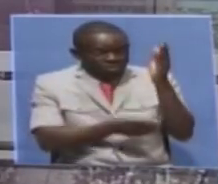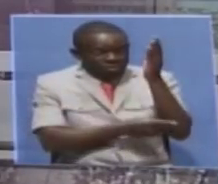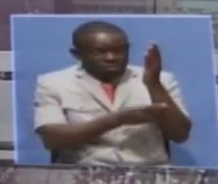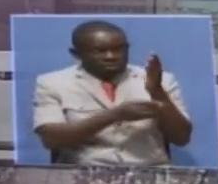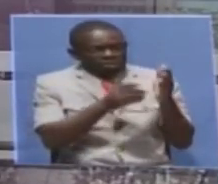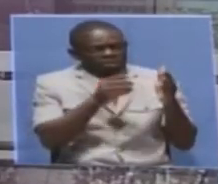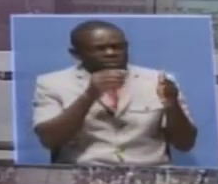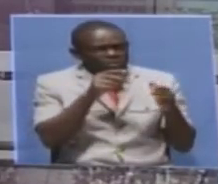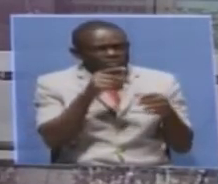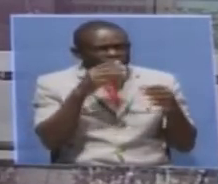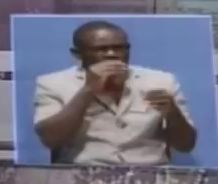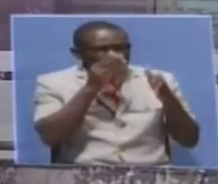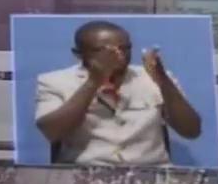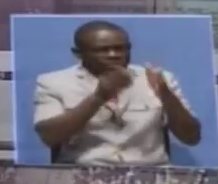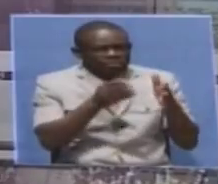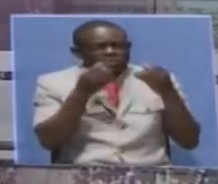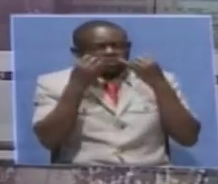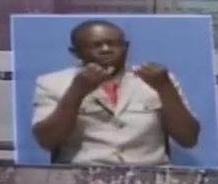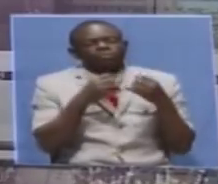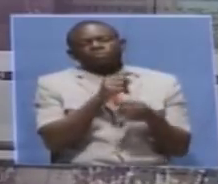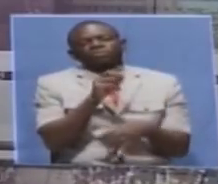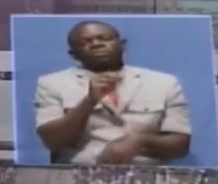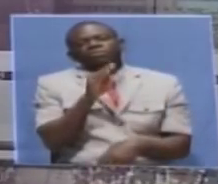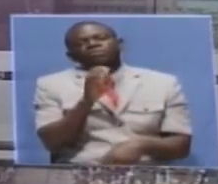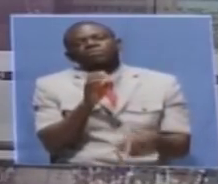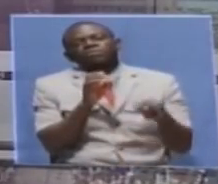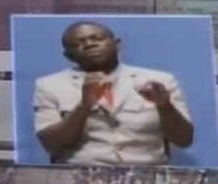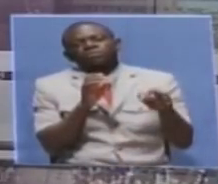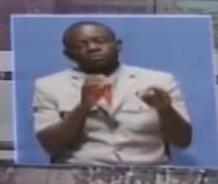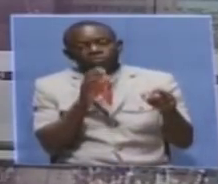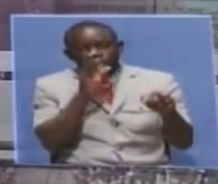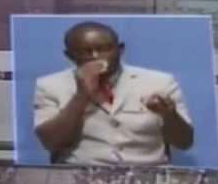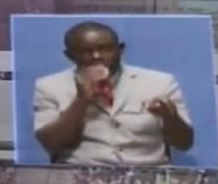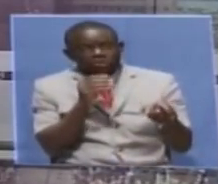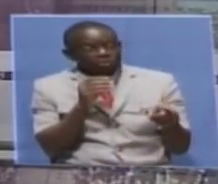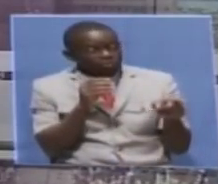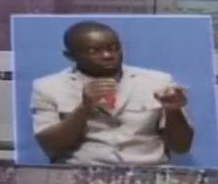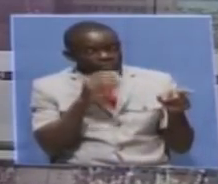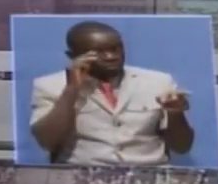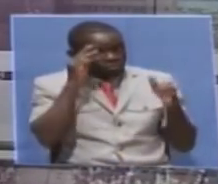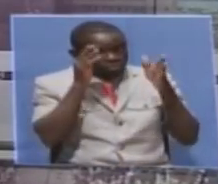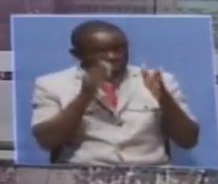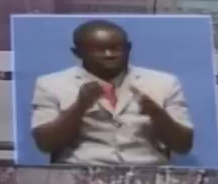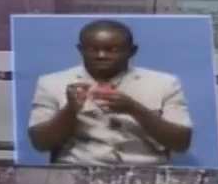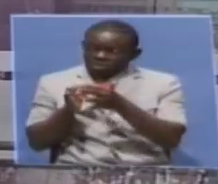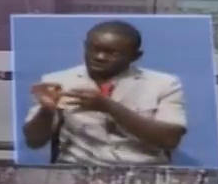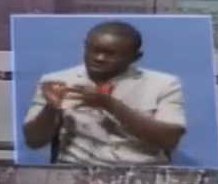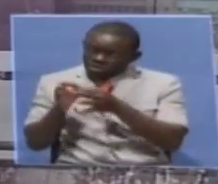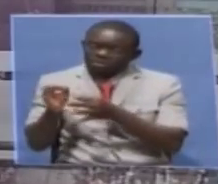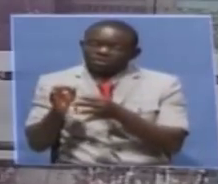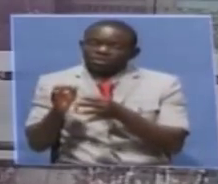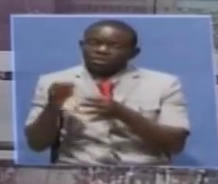Chibaula Silwamba that the cooperation between the two governments is bearing fruit and working in line with the 7th